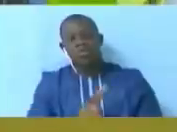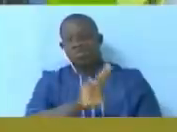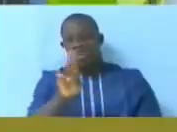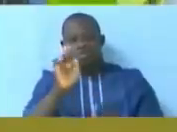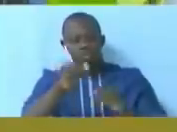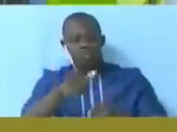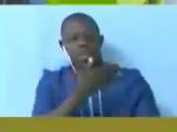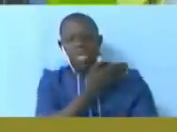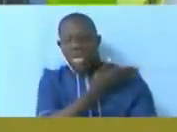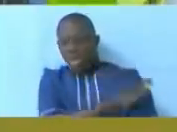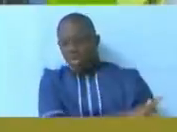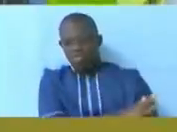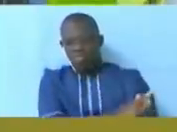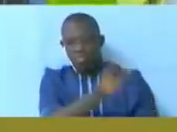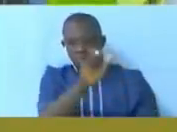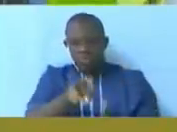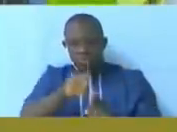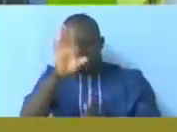that.